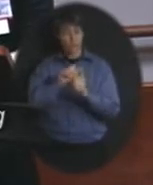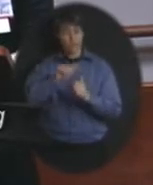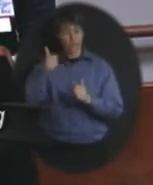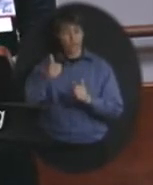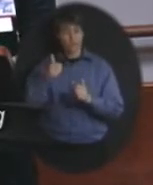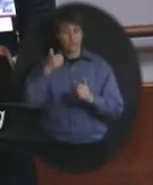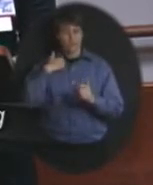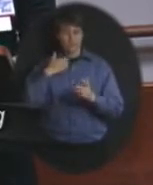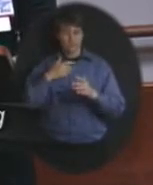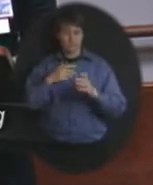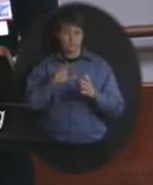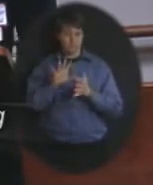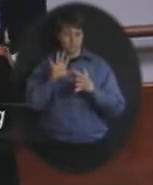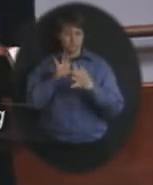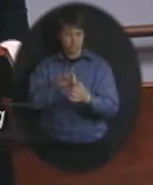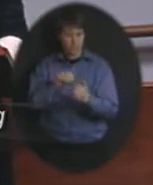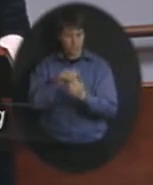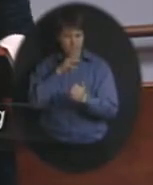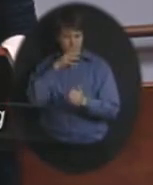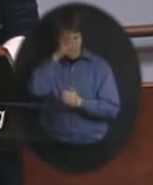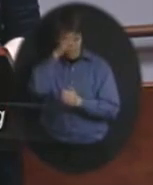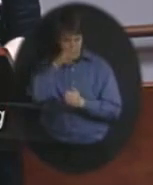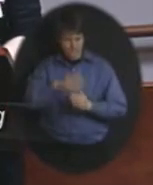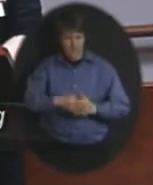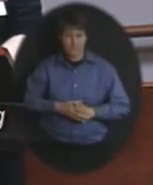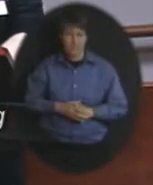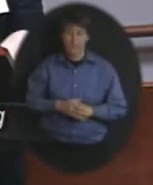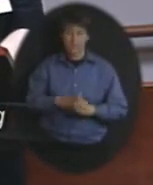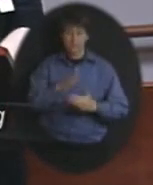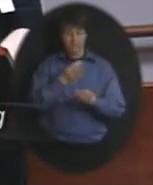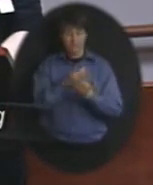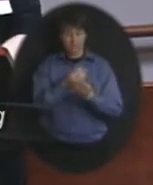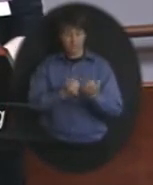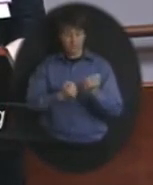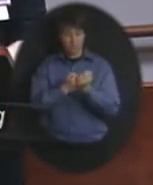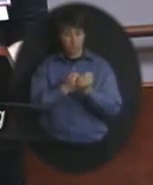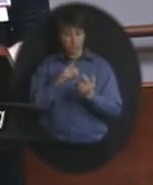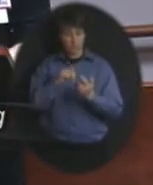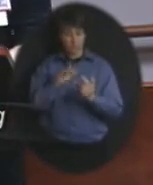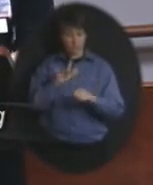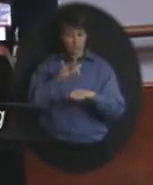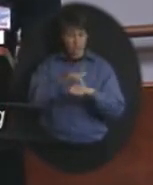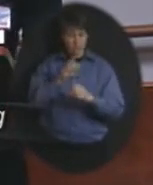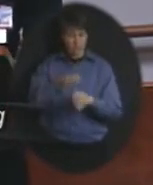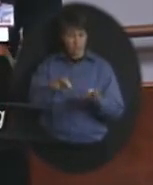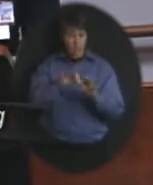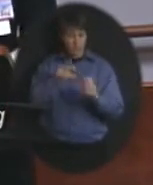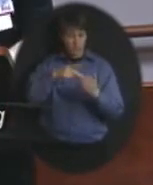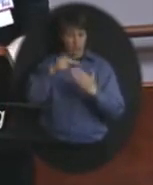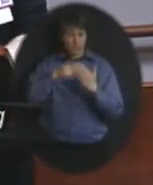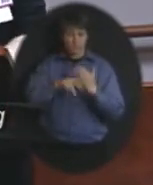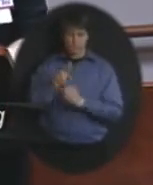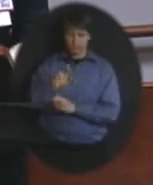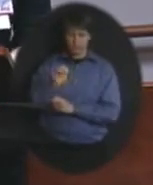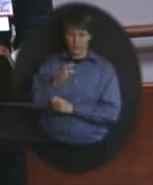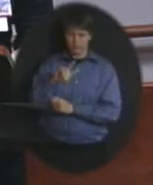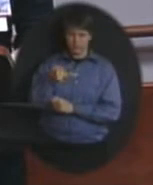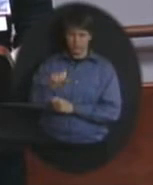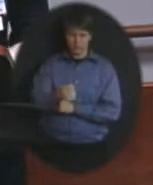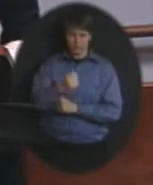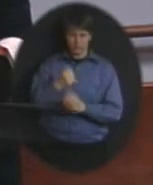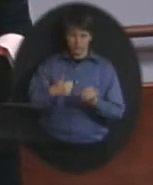reach parents. Their financial support to the foundation has also touched important programs such as Rachel's Challenge and the Fred Reading